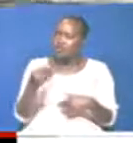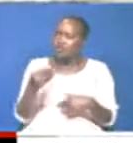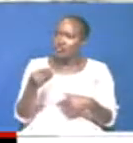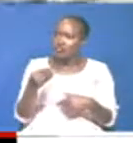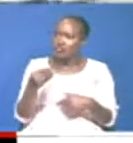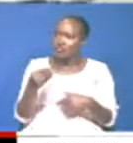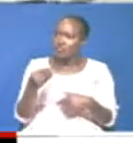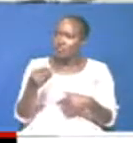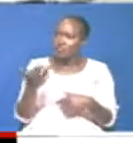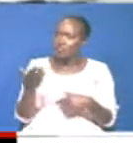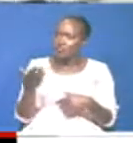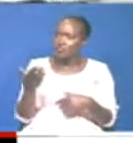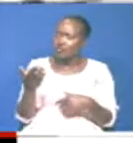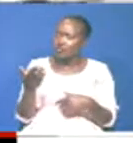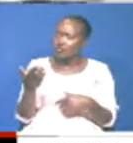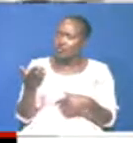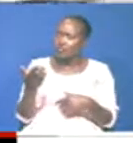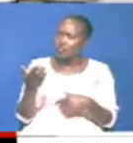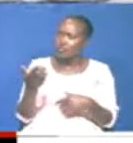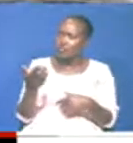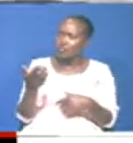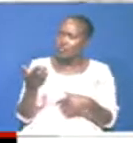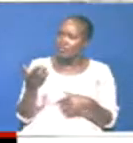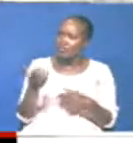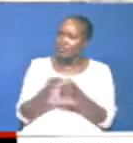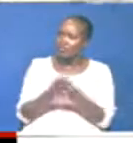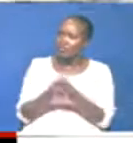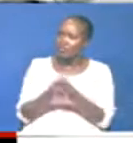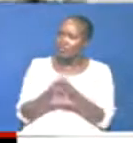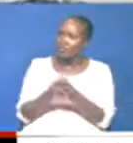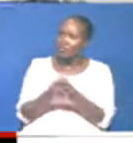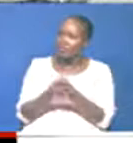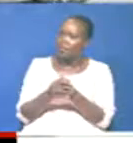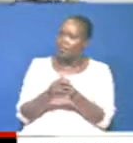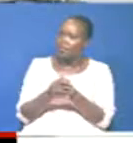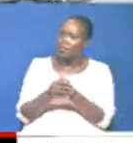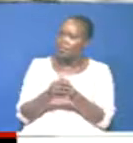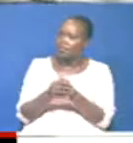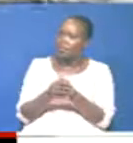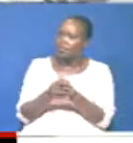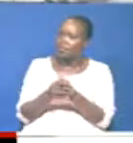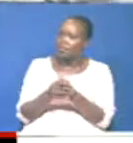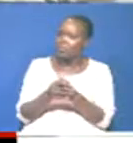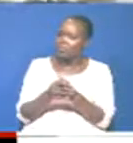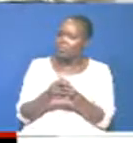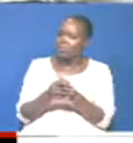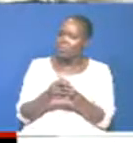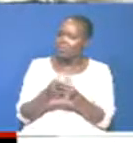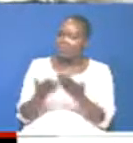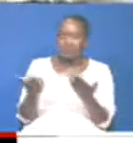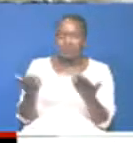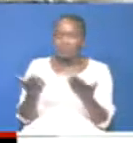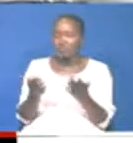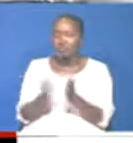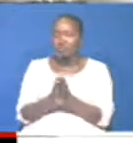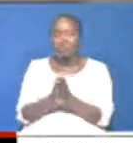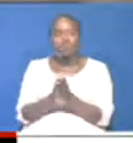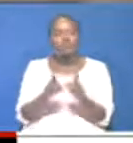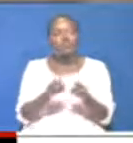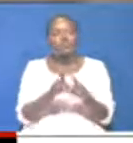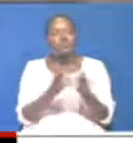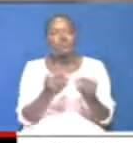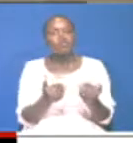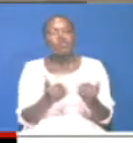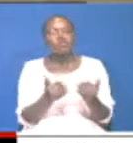one, you know? So that's how my cookie crumbled then. That was life then. And also now, let's move on to the